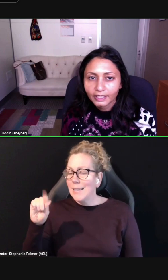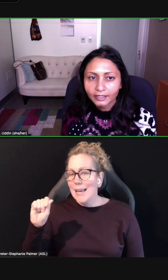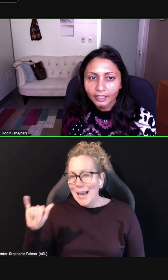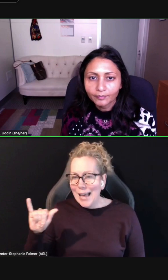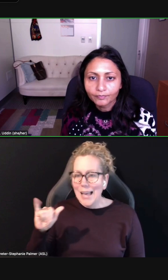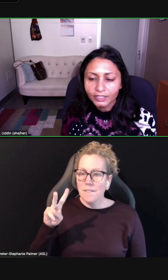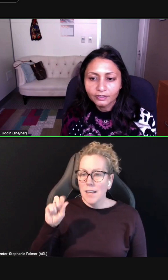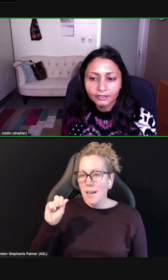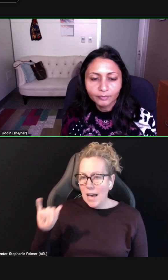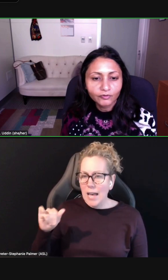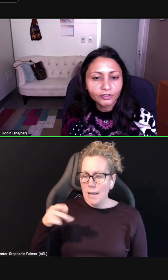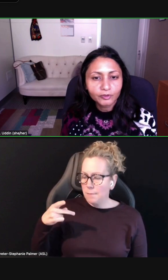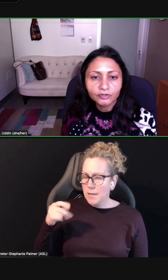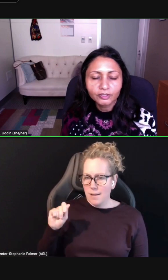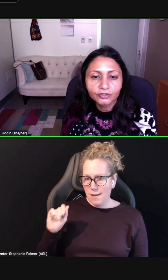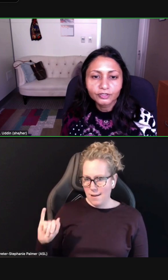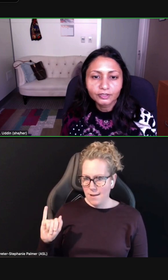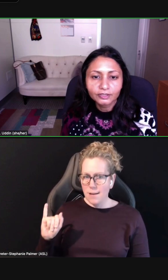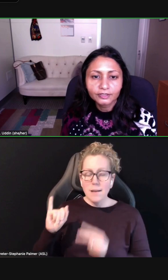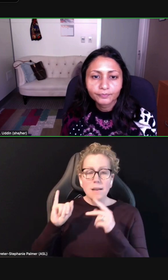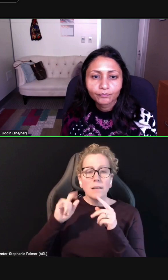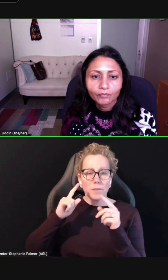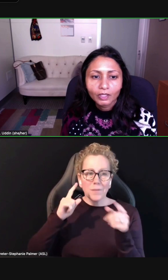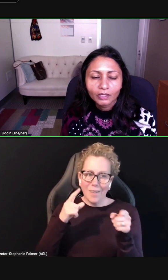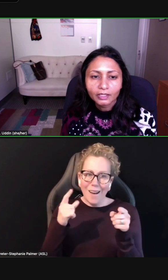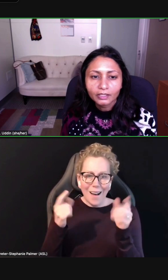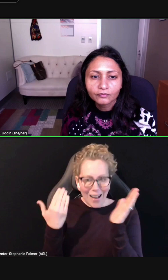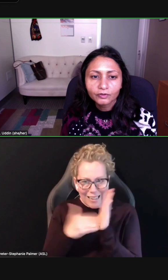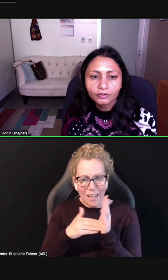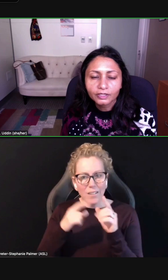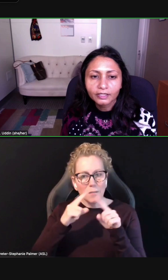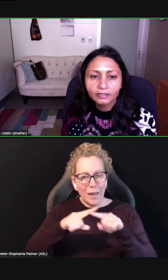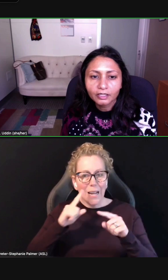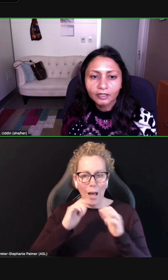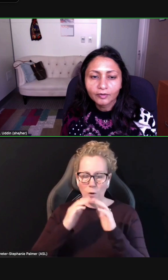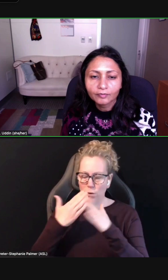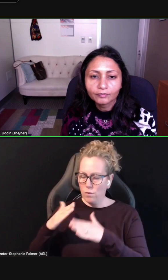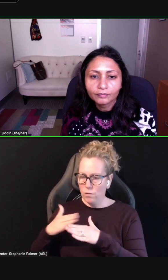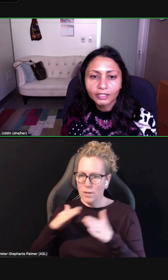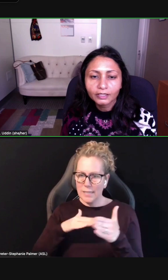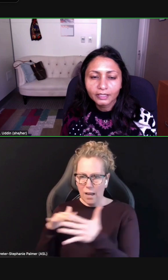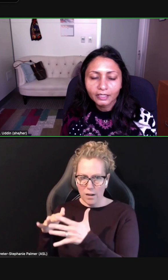insula based on some of these parcellation studies. And if you look at